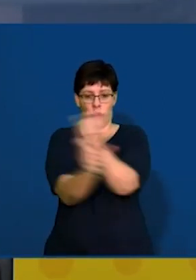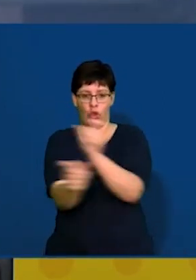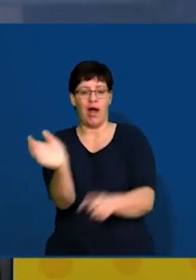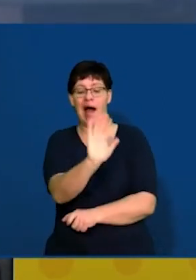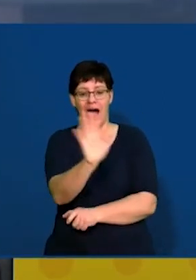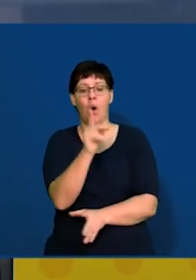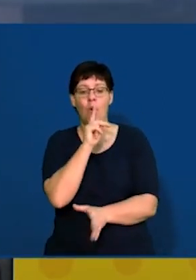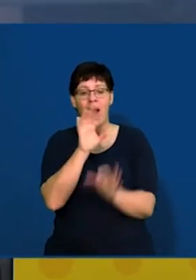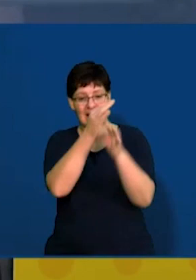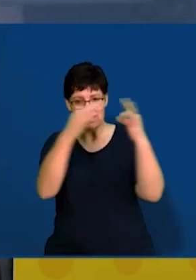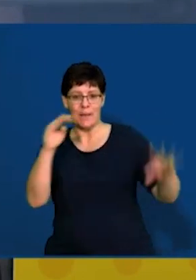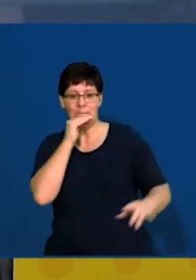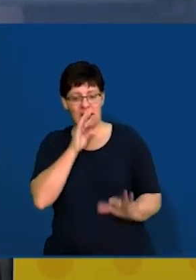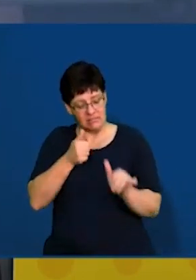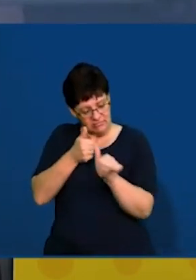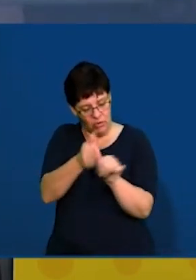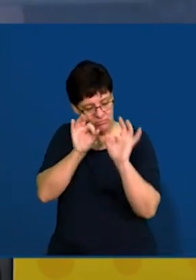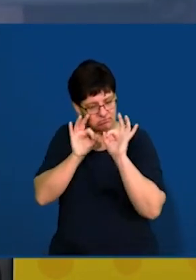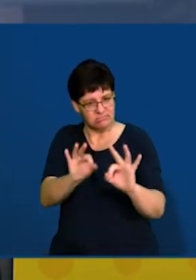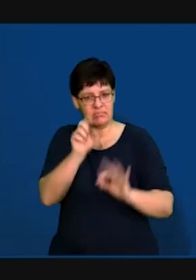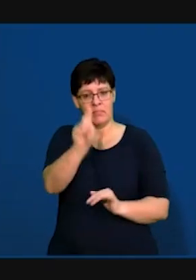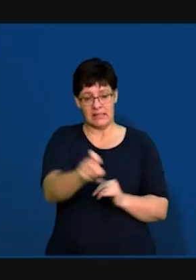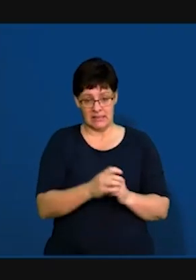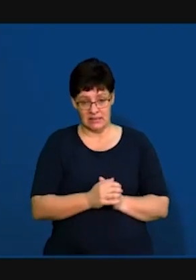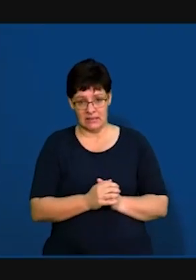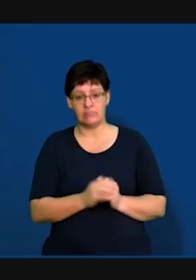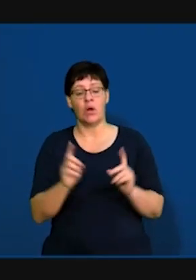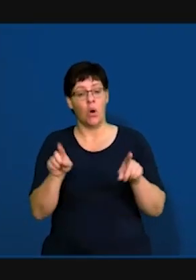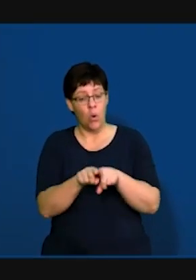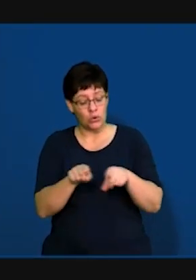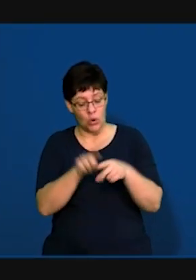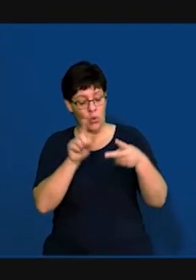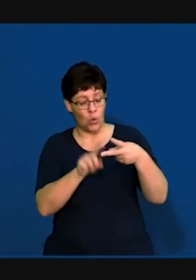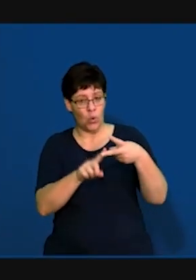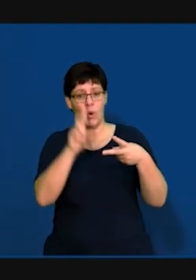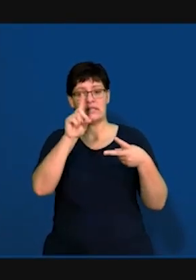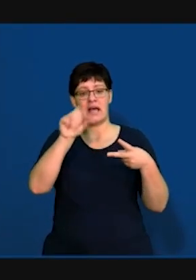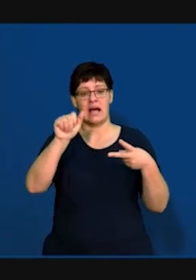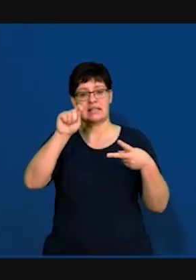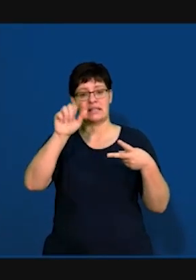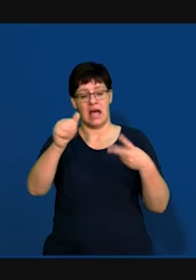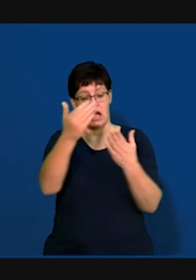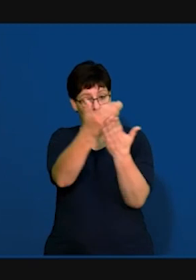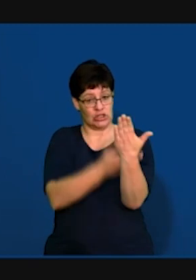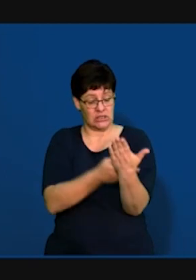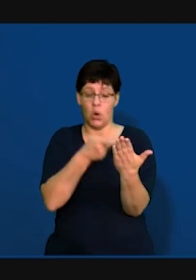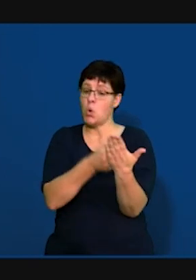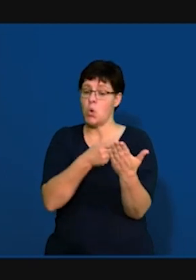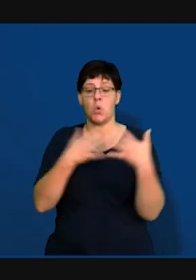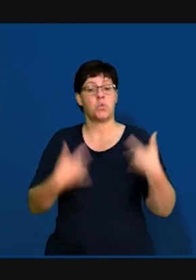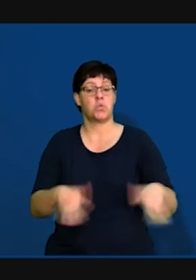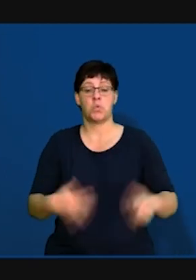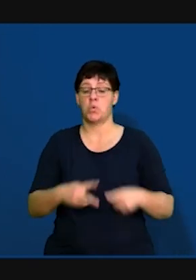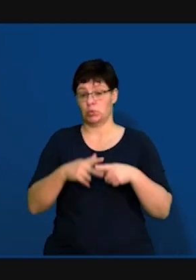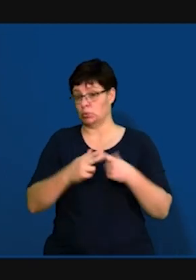correct scientific meaning. All right. And then also the data sheet is one of the very important tools that you need